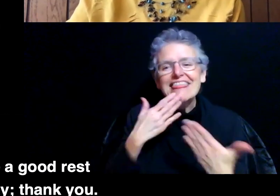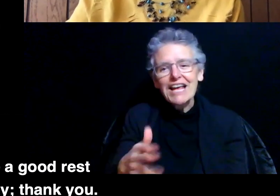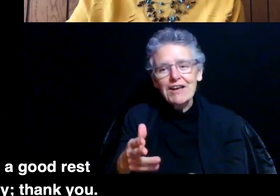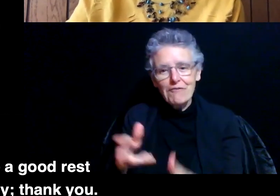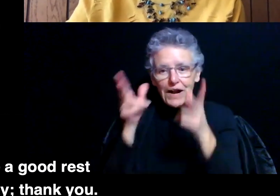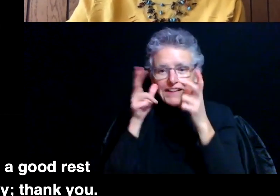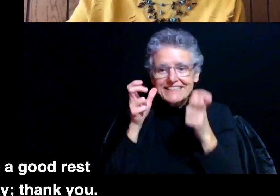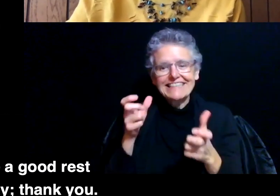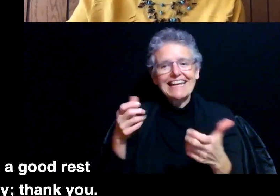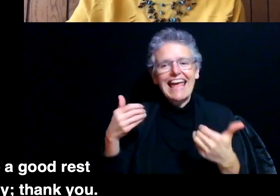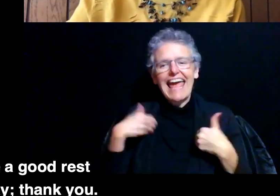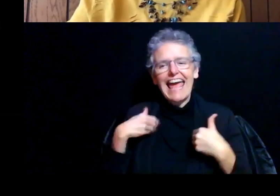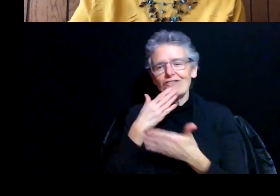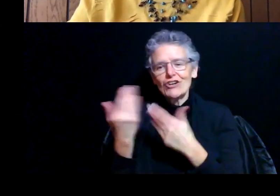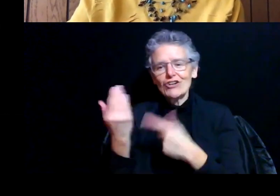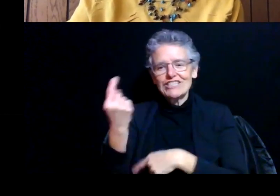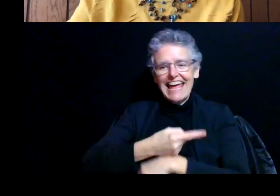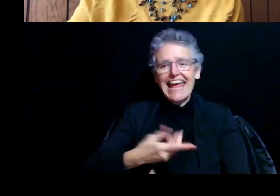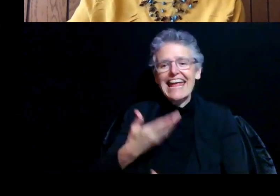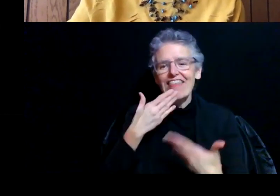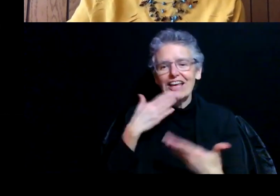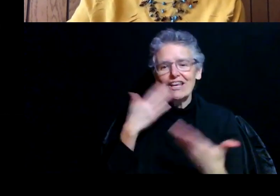have a good rest of your day. Thank you.